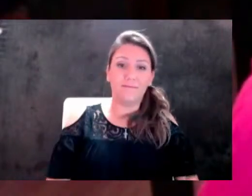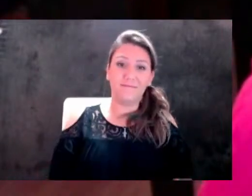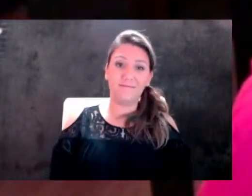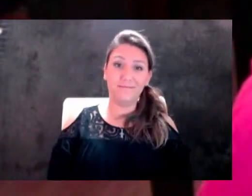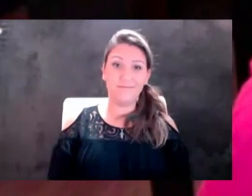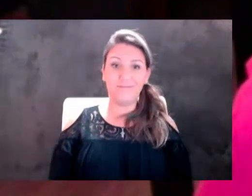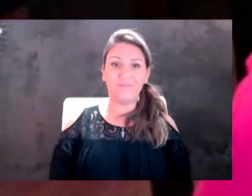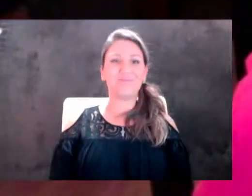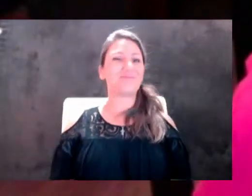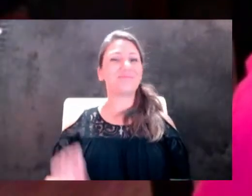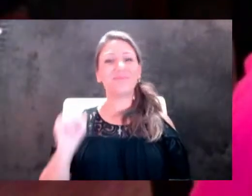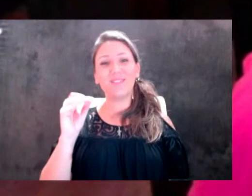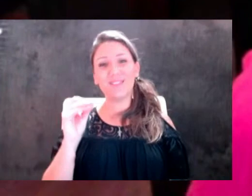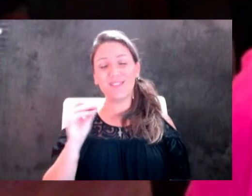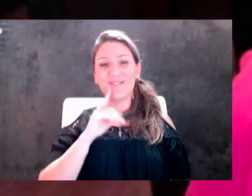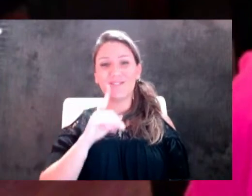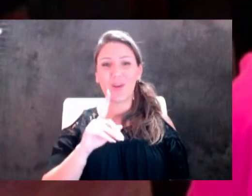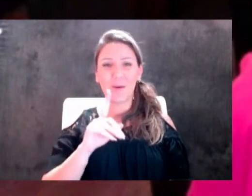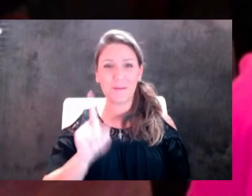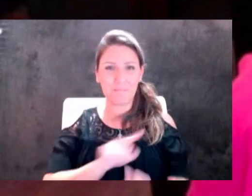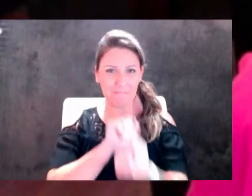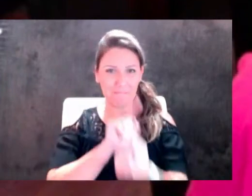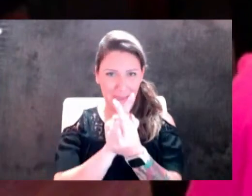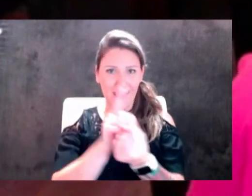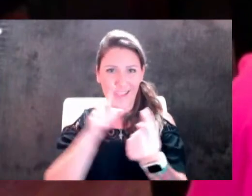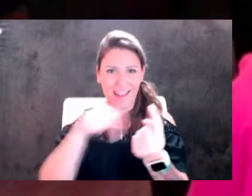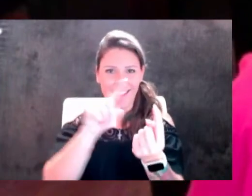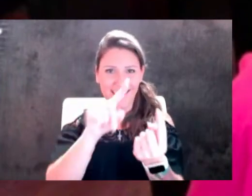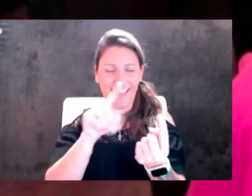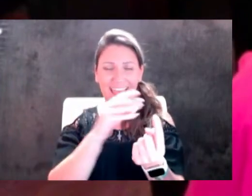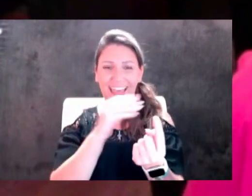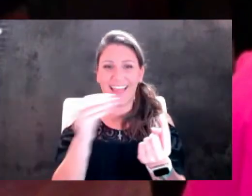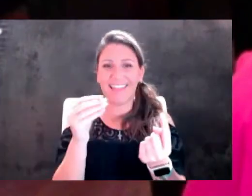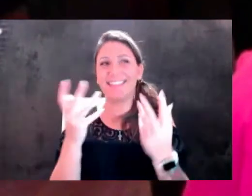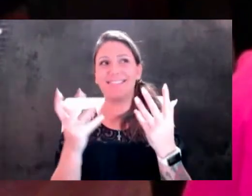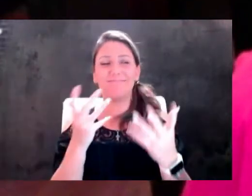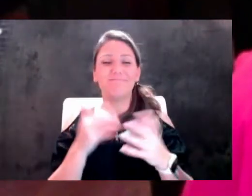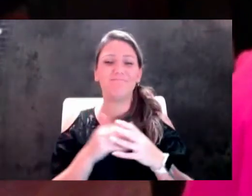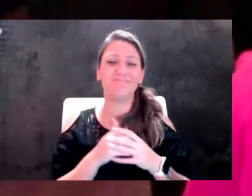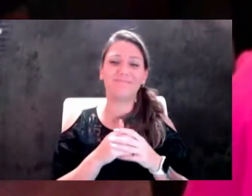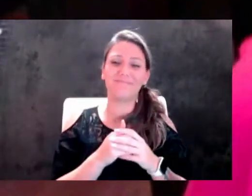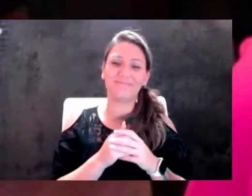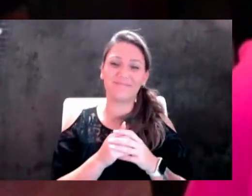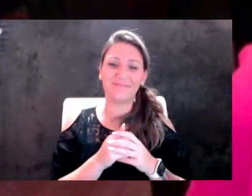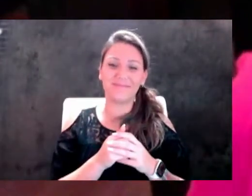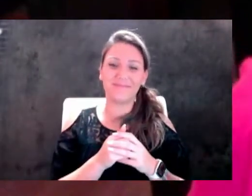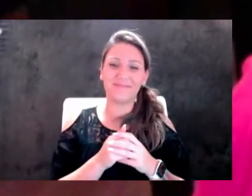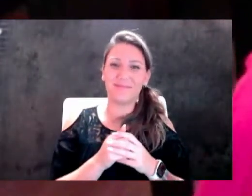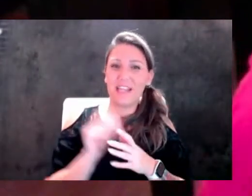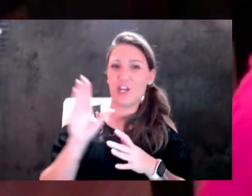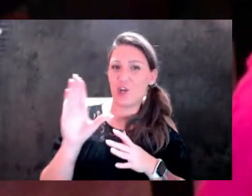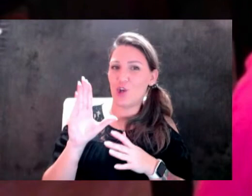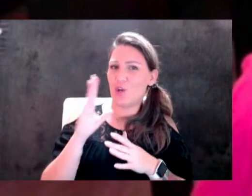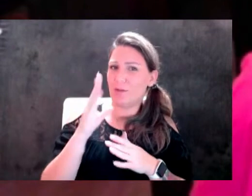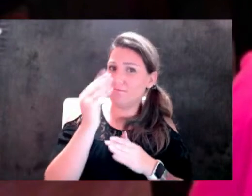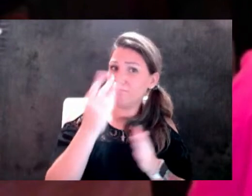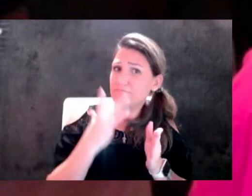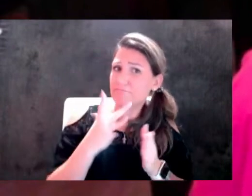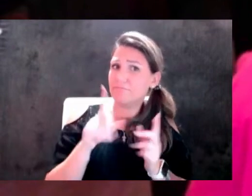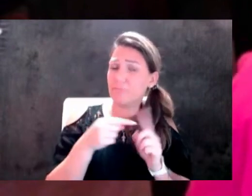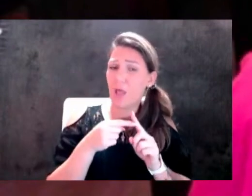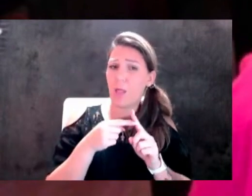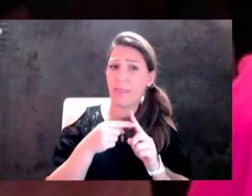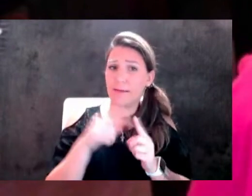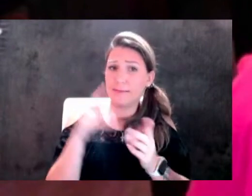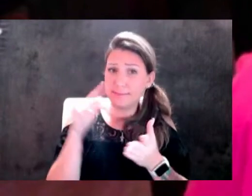So, you know, meeting them and, you know, her telling me about the trial and, you know,